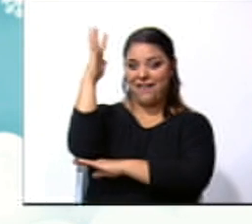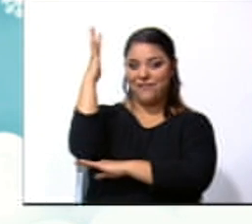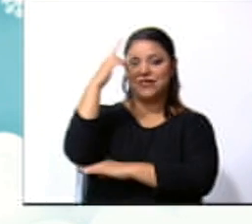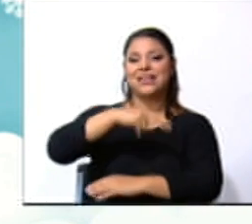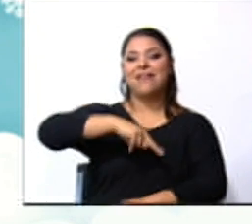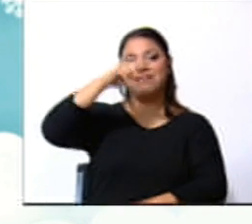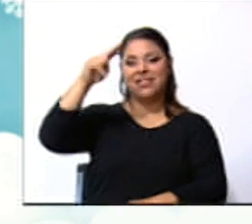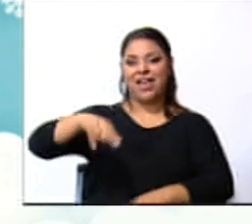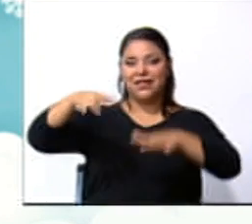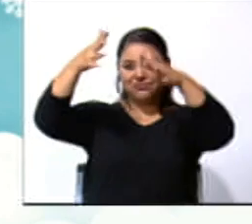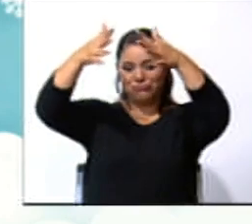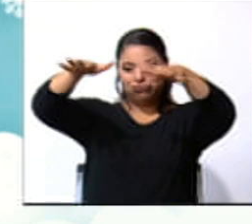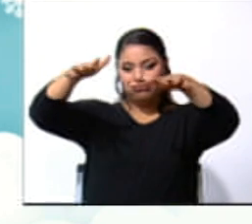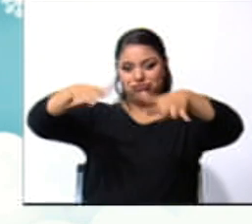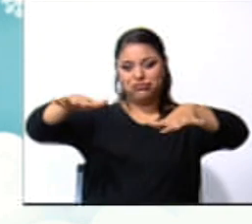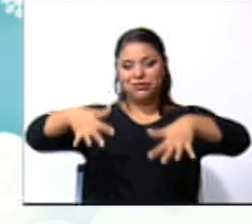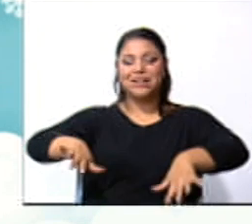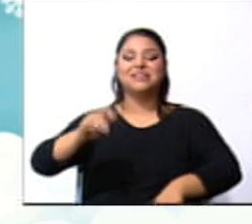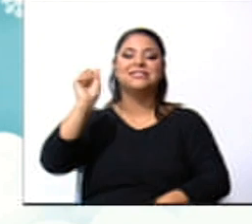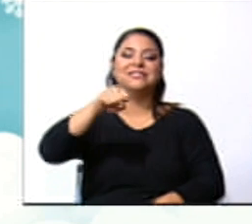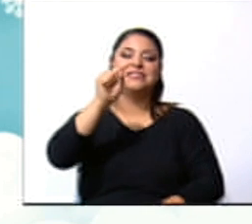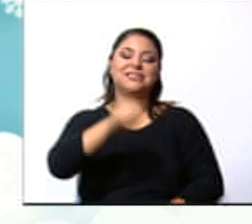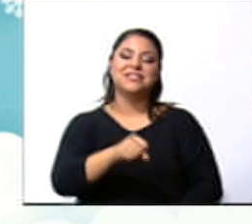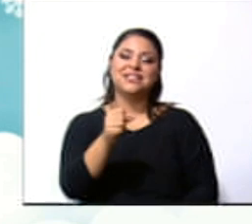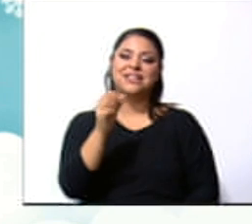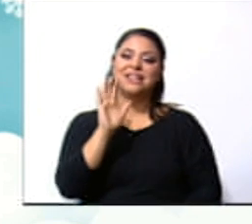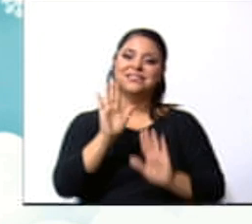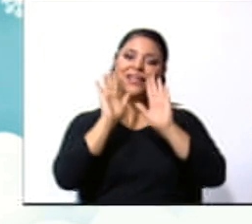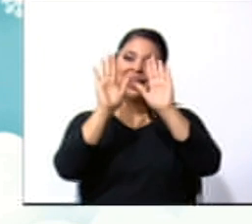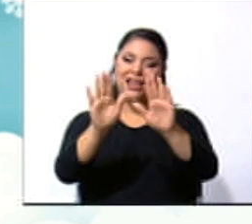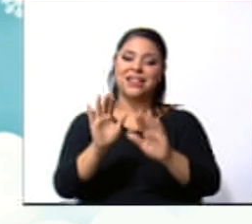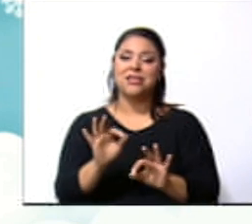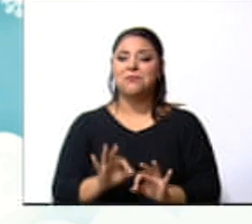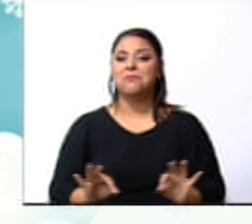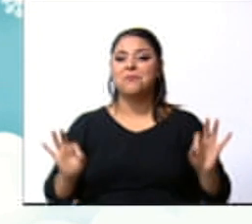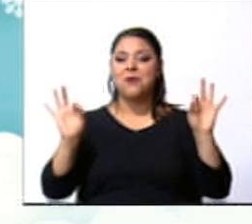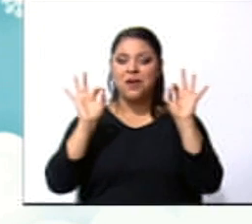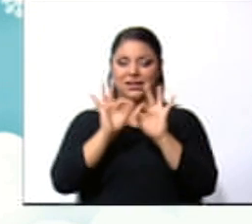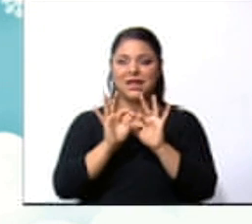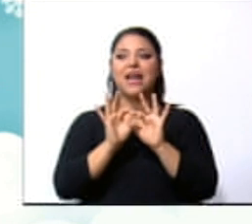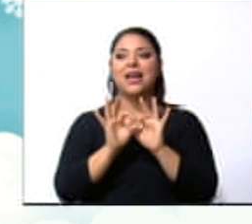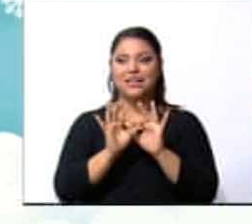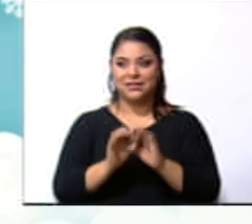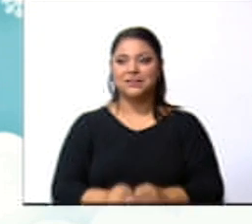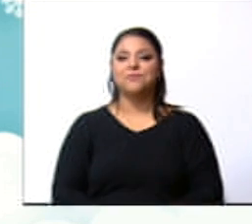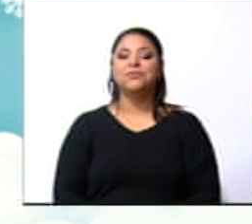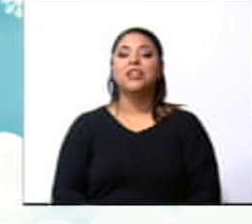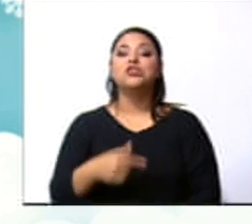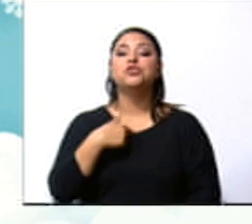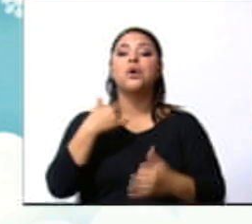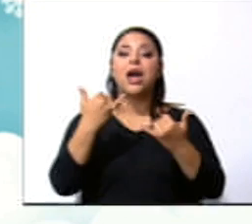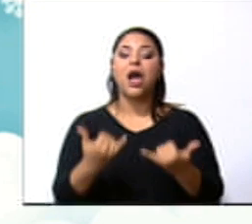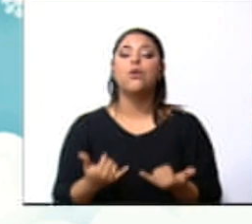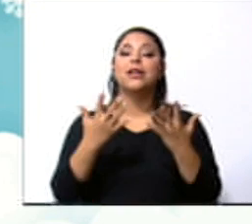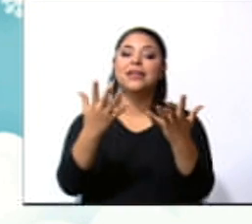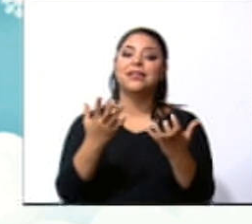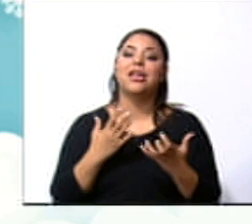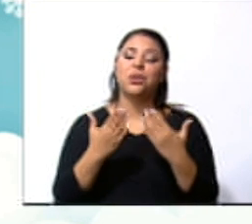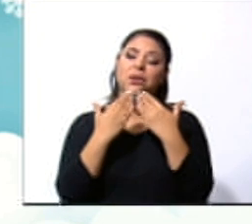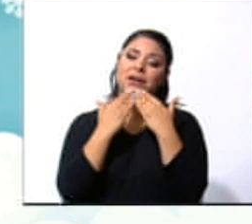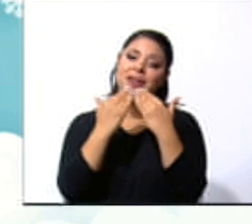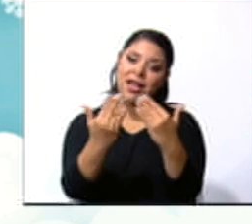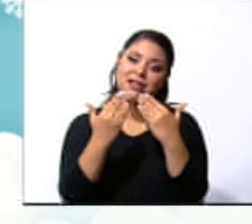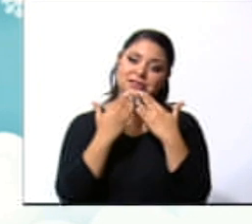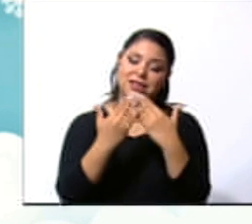Osvaldo. Now, something very important that we need to take into account. Personally, I would like